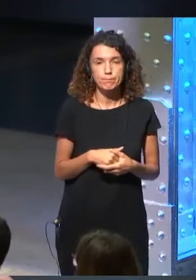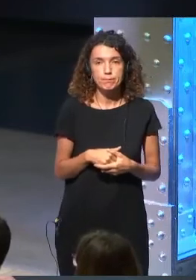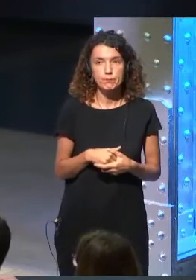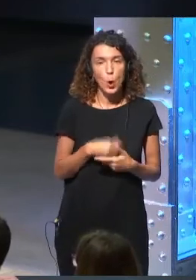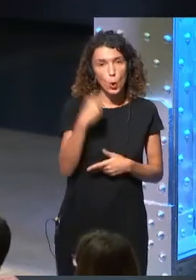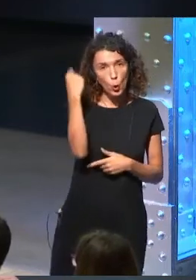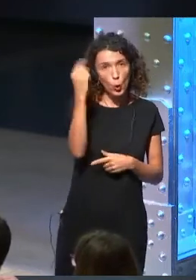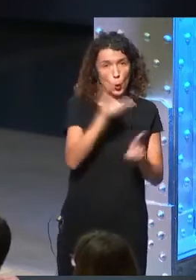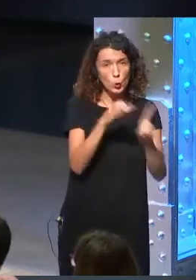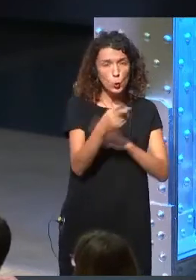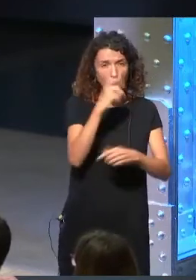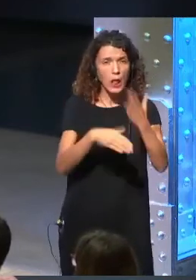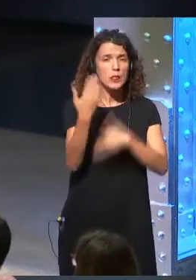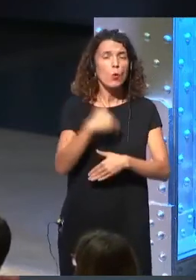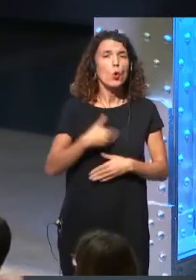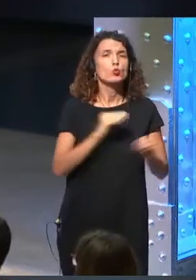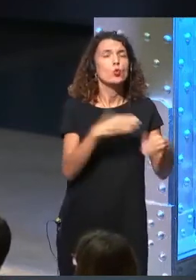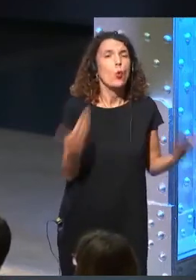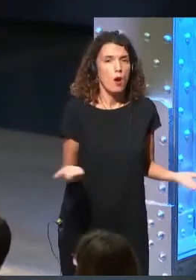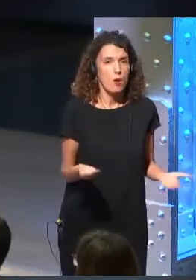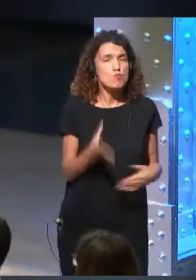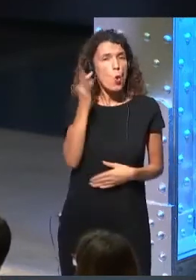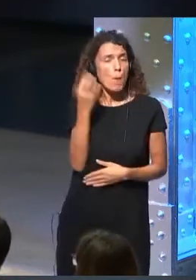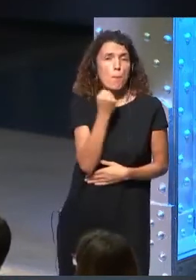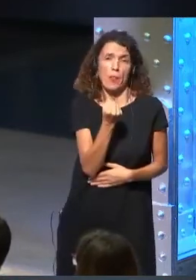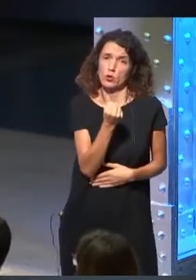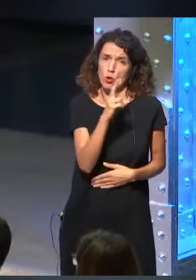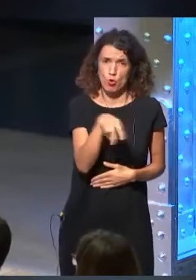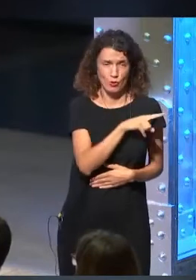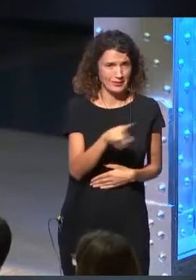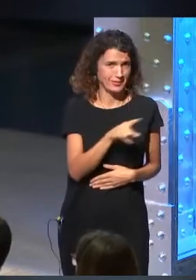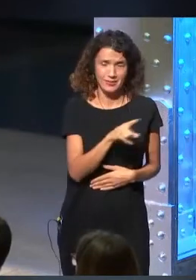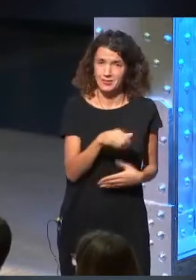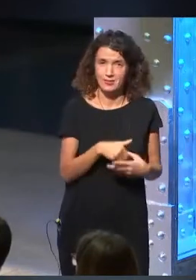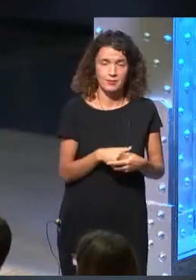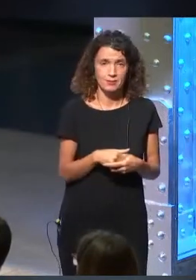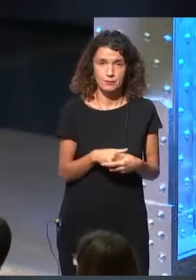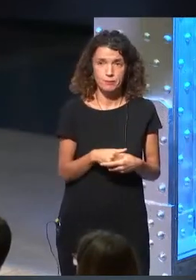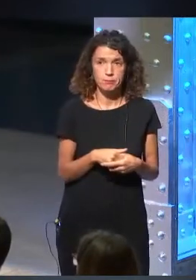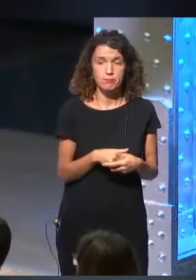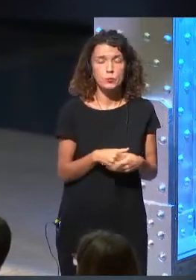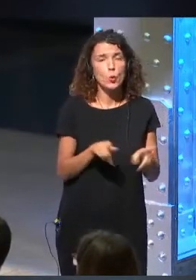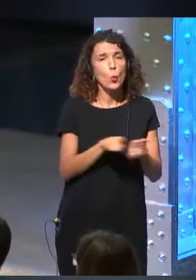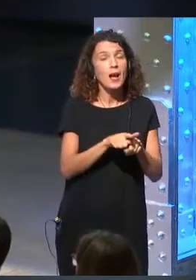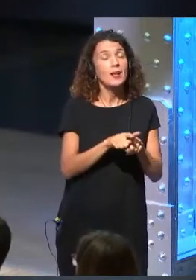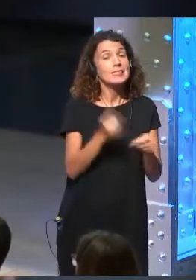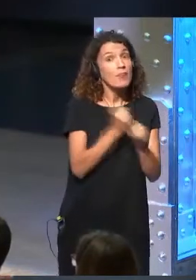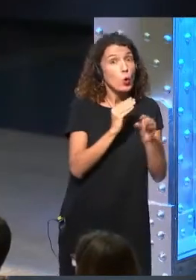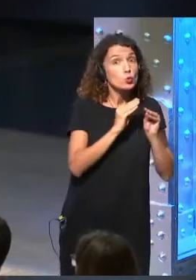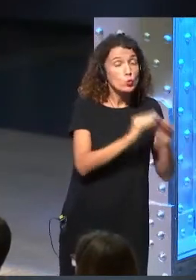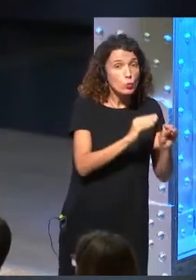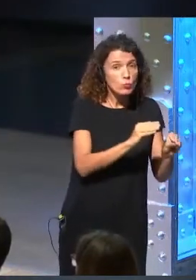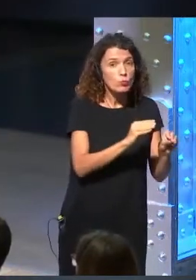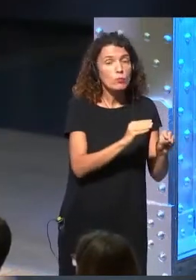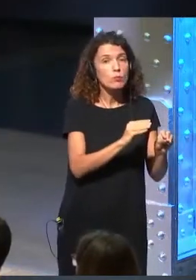to be powerful women, it's to be defeated. The Amazons' job is to be killed. And that's how